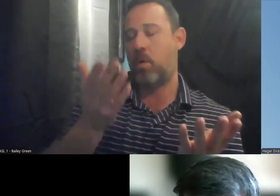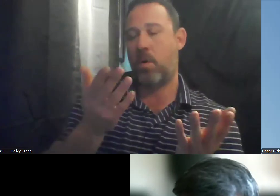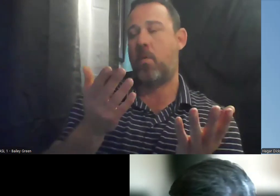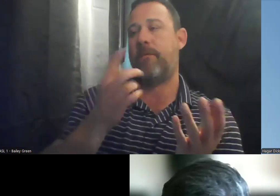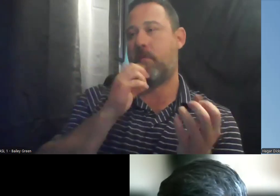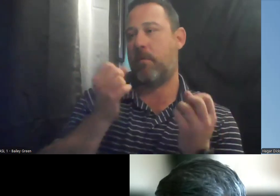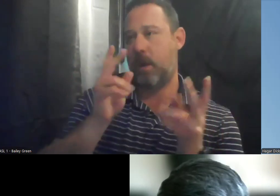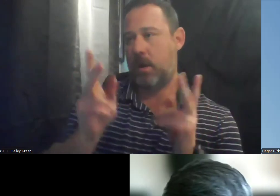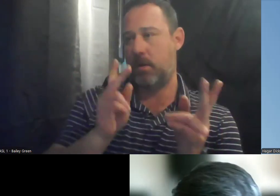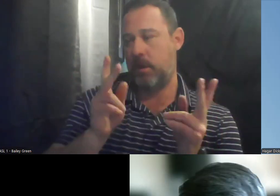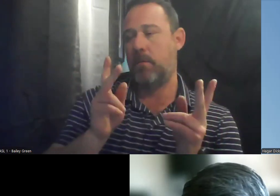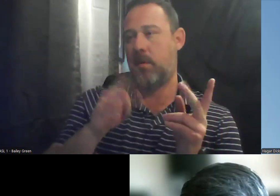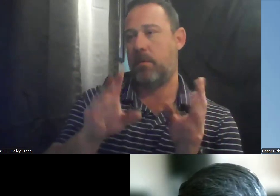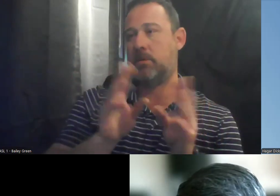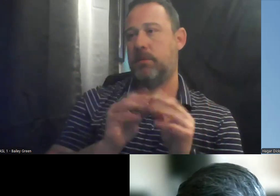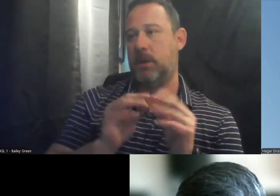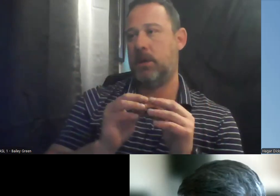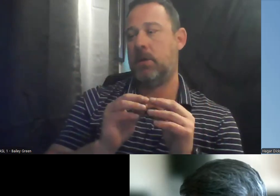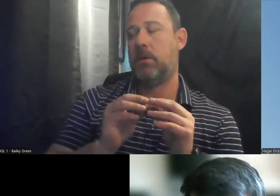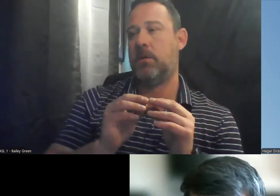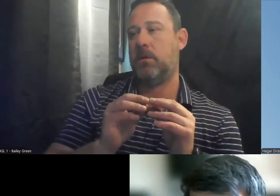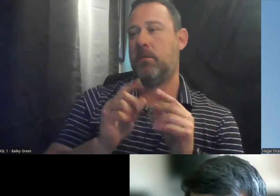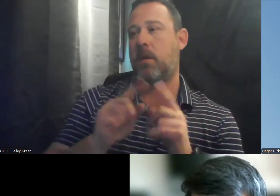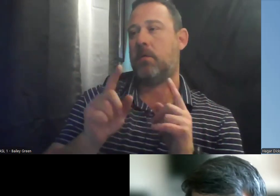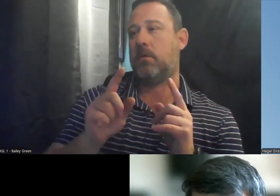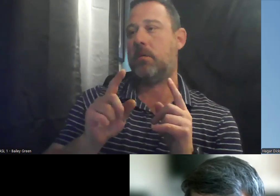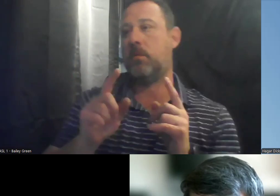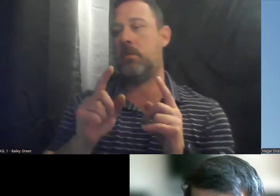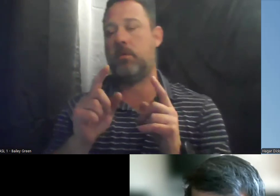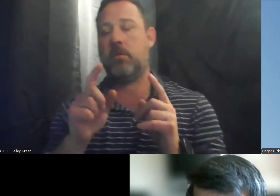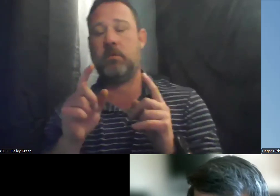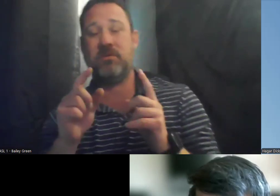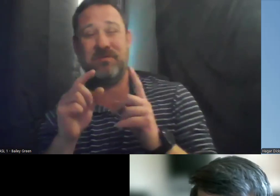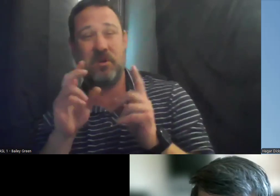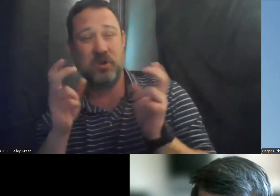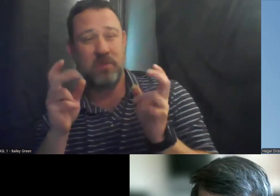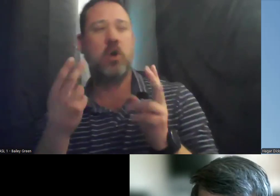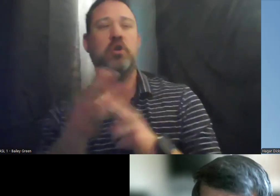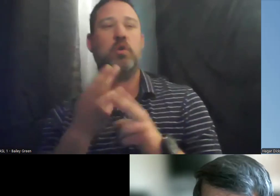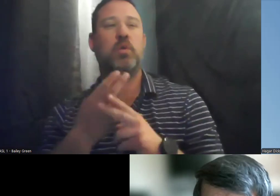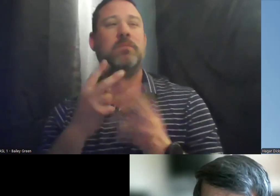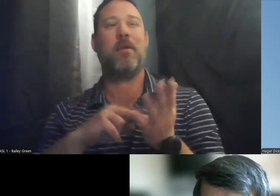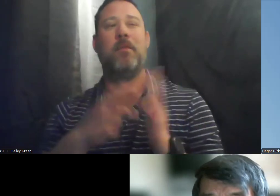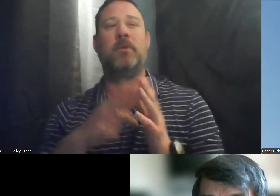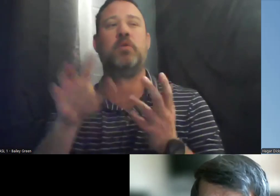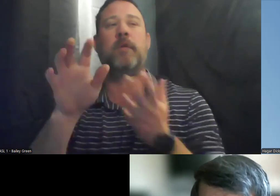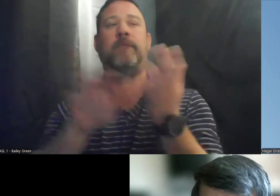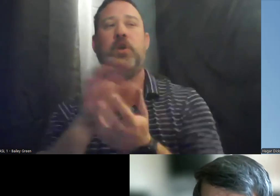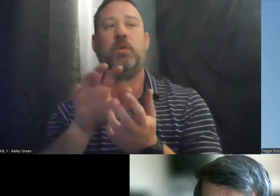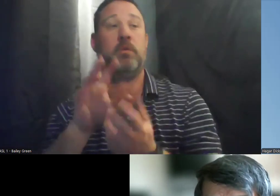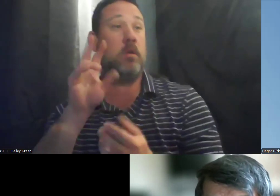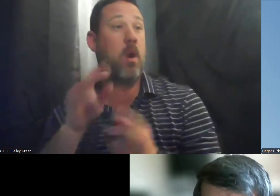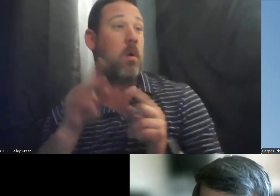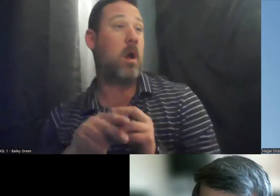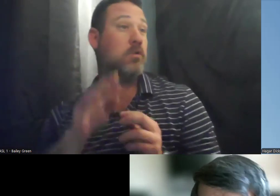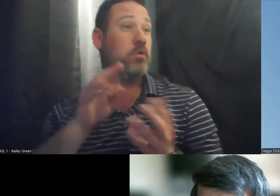lot of people on this meeting that they don't know, but terms are used that are meant to confuse. So no cuts to